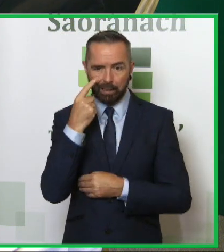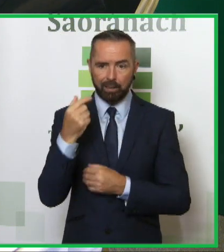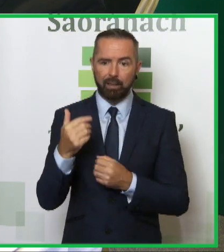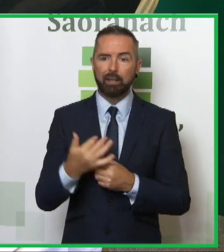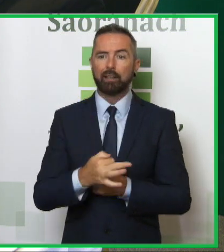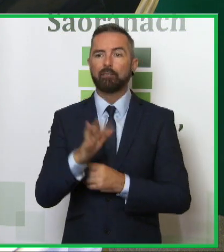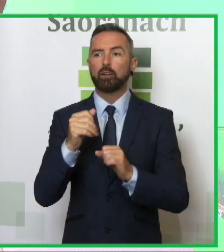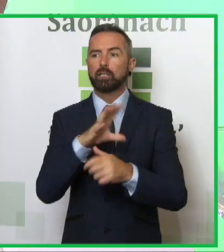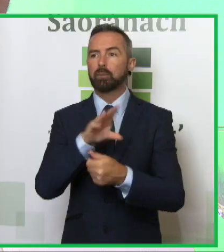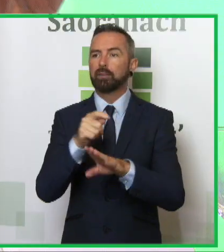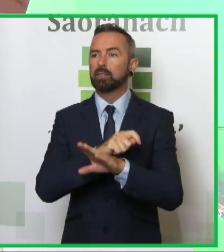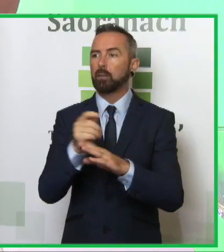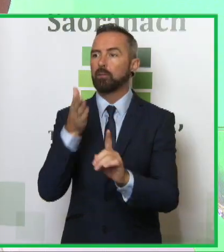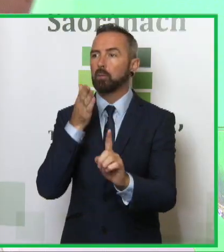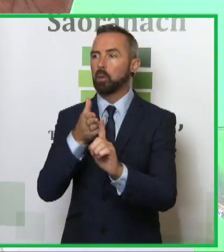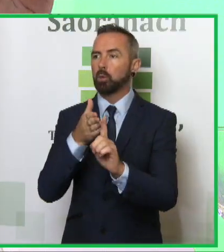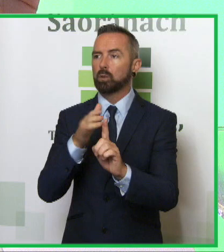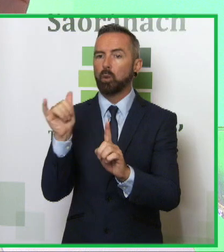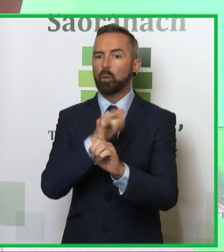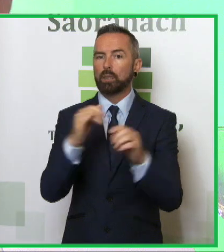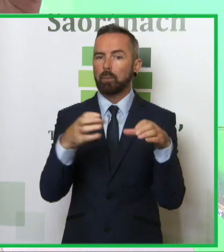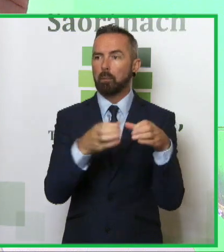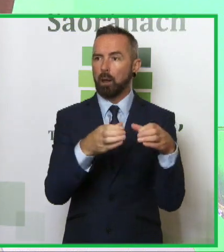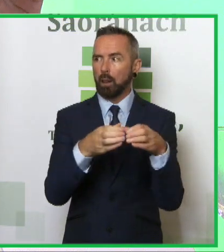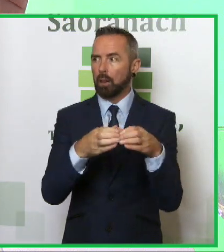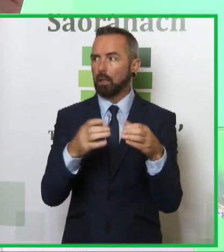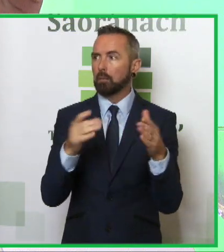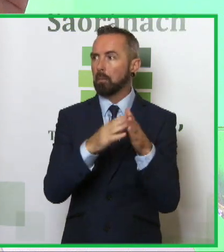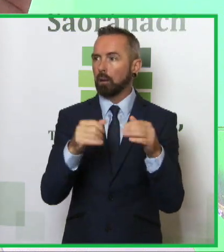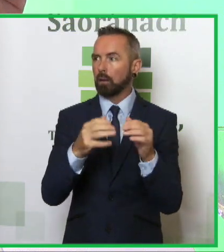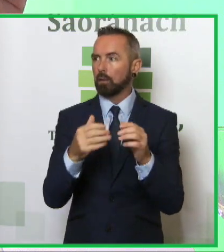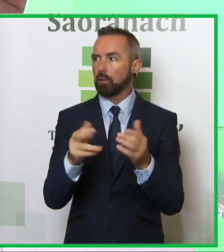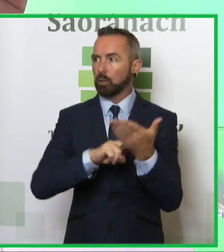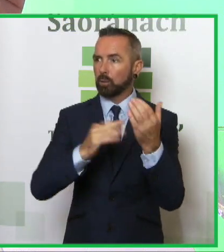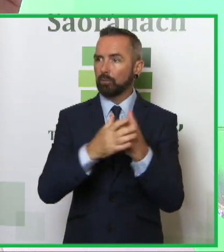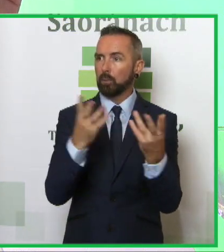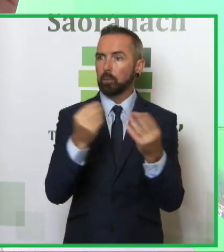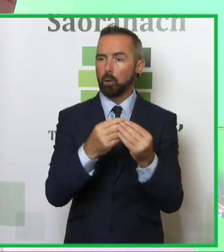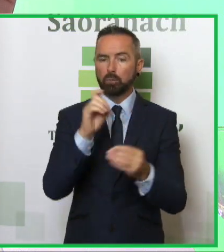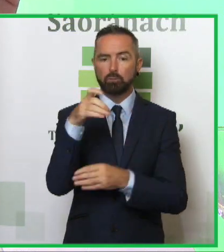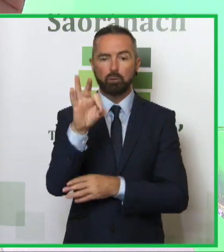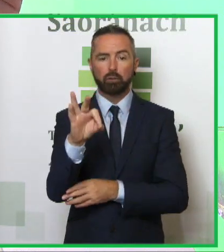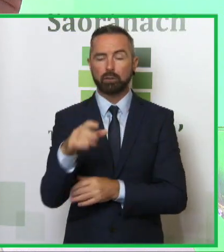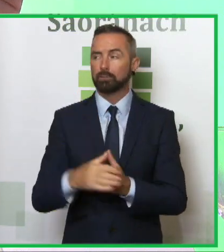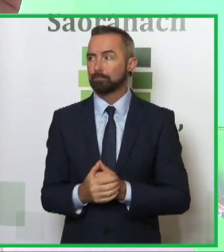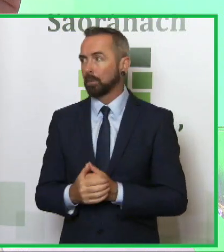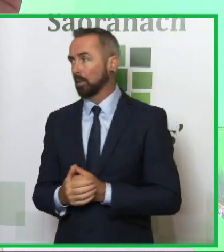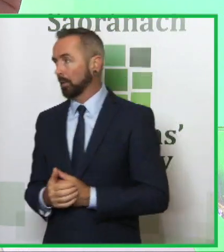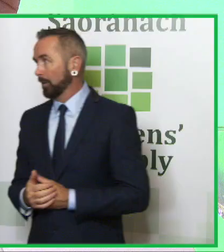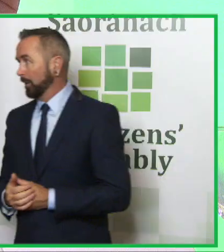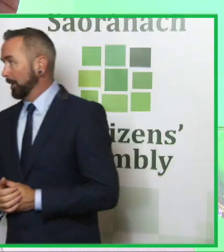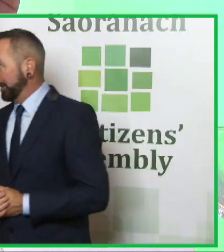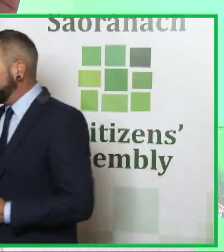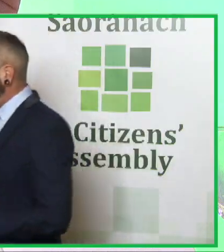an approach. What models, going back to the models, apply to these 2 drugs? And just to say, the